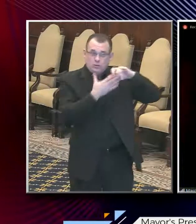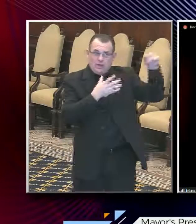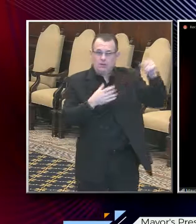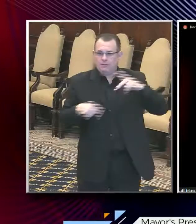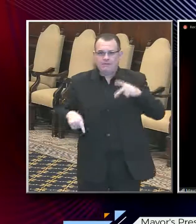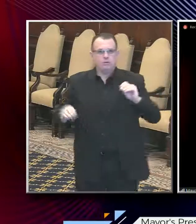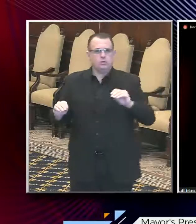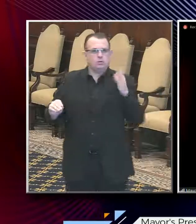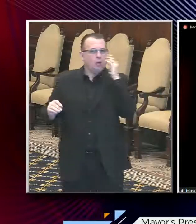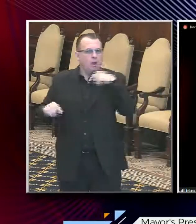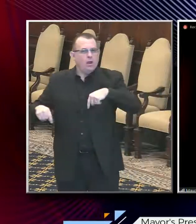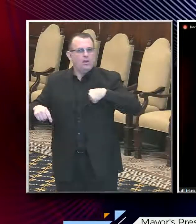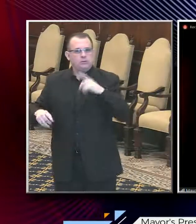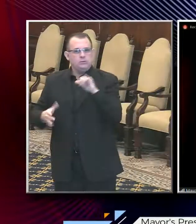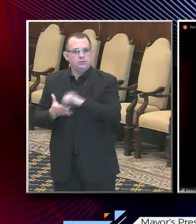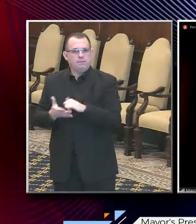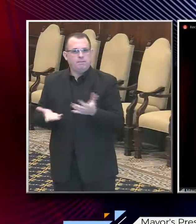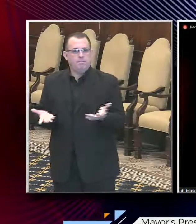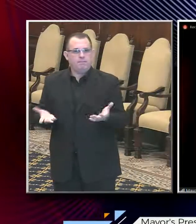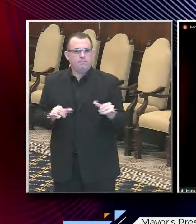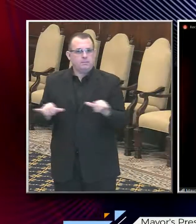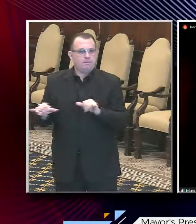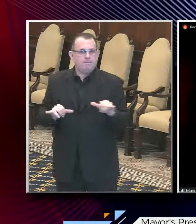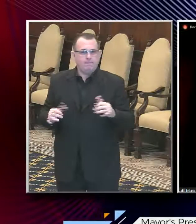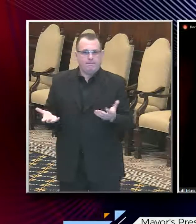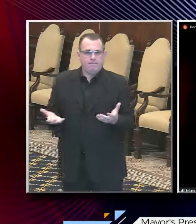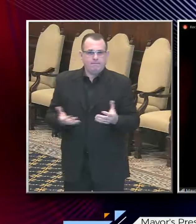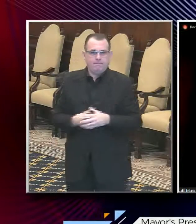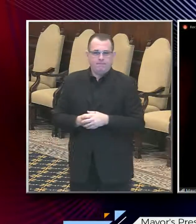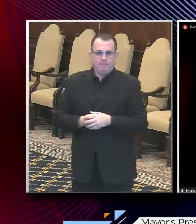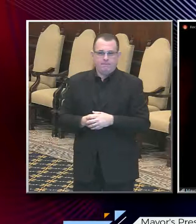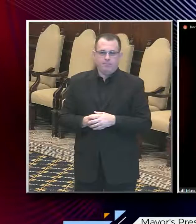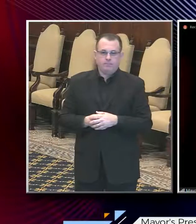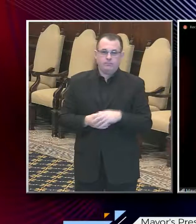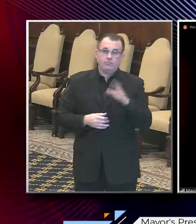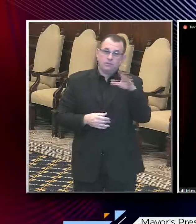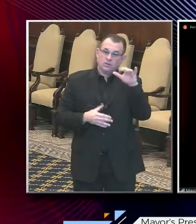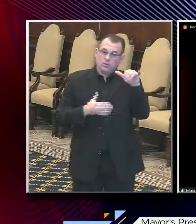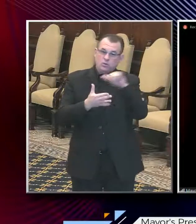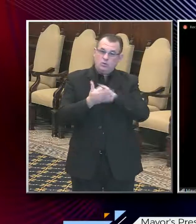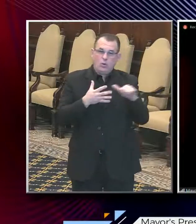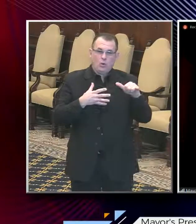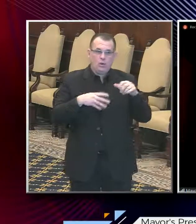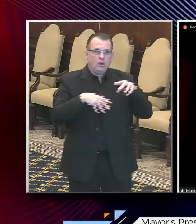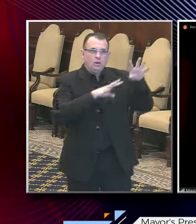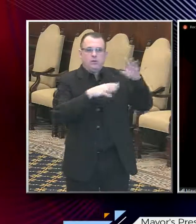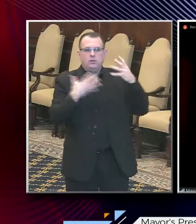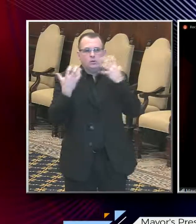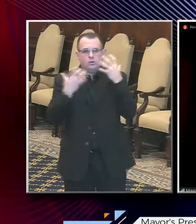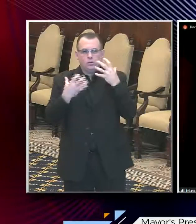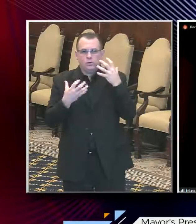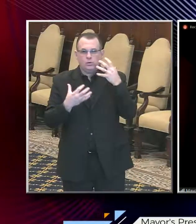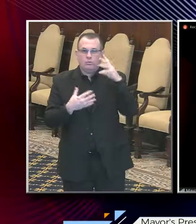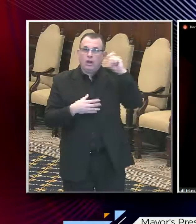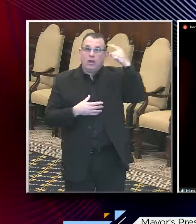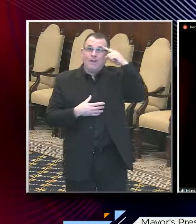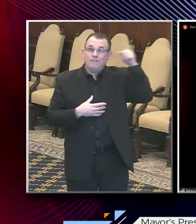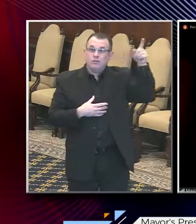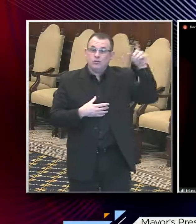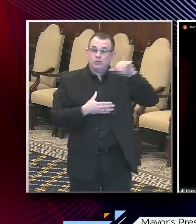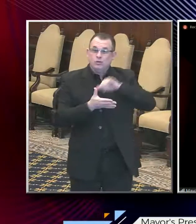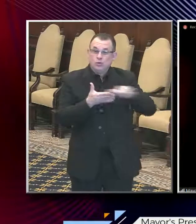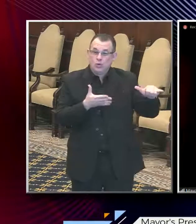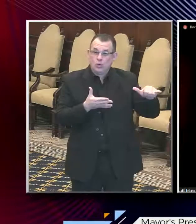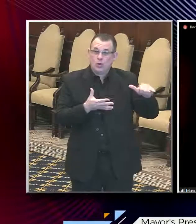You're going to see New York all the time because it's New York. And I mean, the governor of New York is on TV more than the president, and thankfully, because